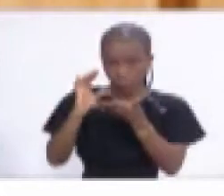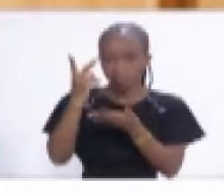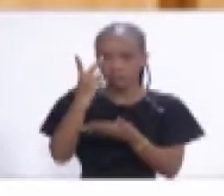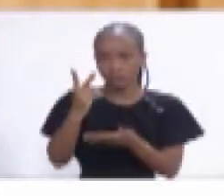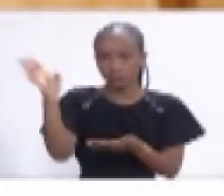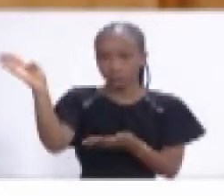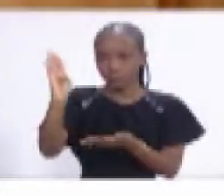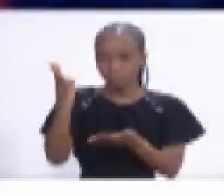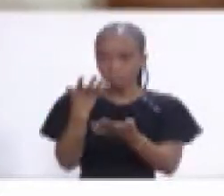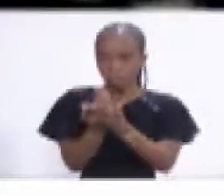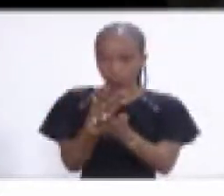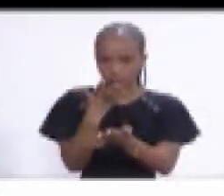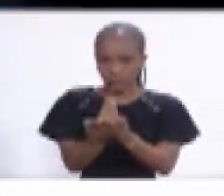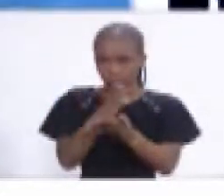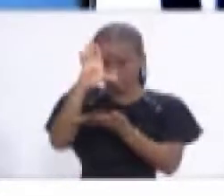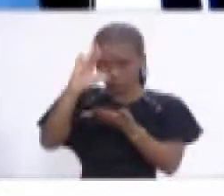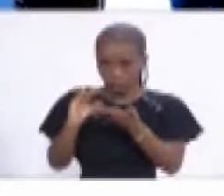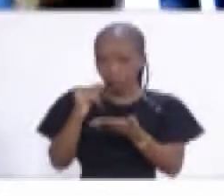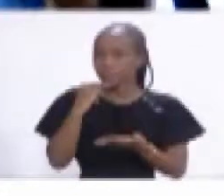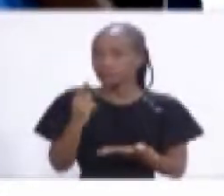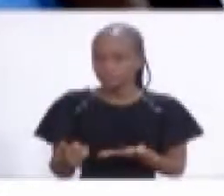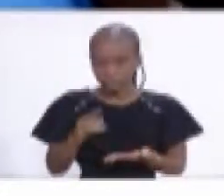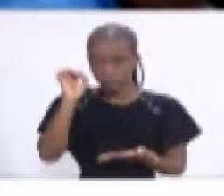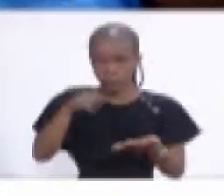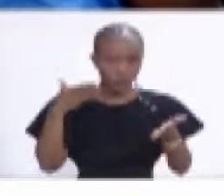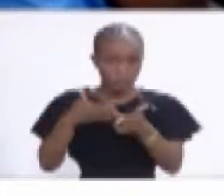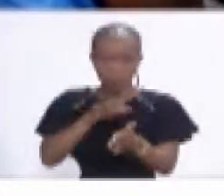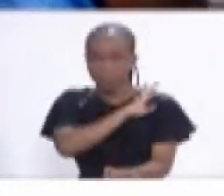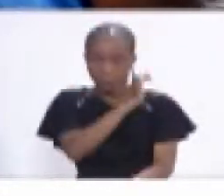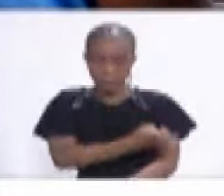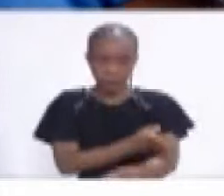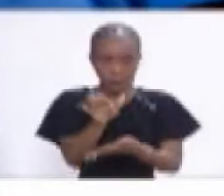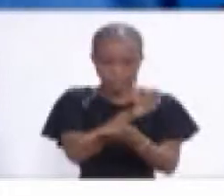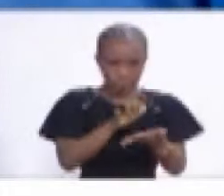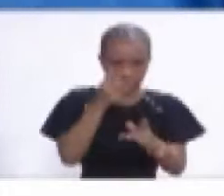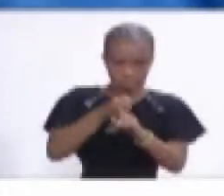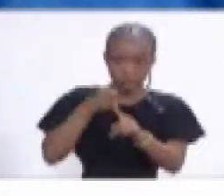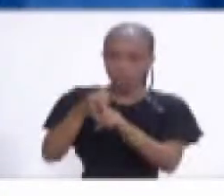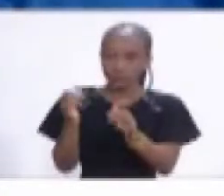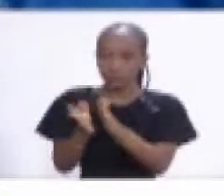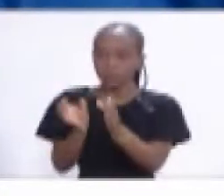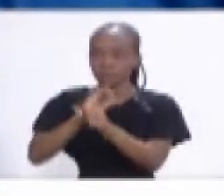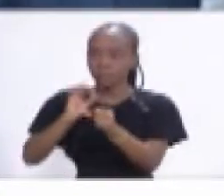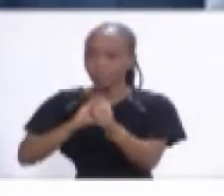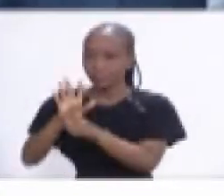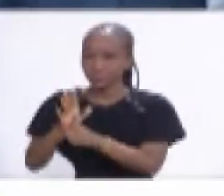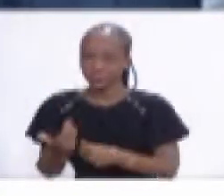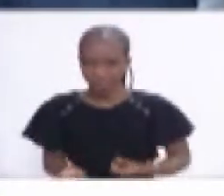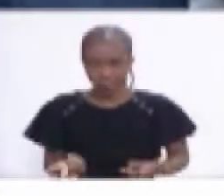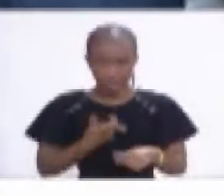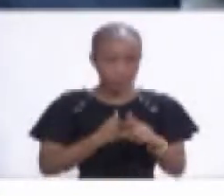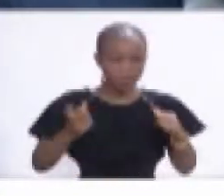billion Kenya shillings, a deduction that they claim could hinder efforts for the sector to face out the COVID-19 pandemic.